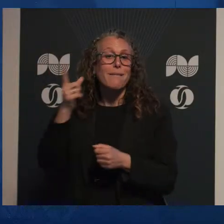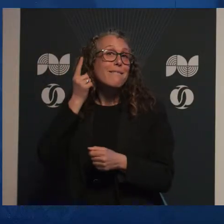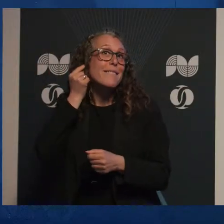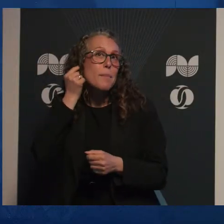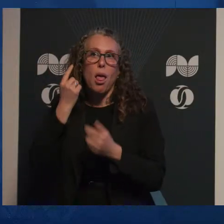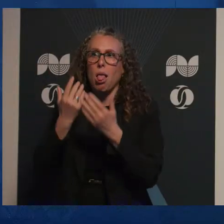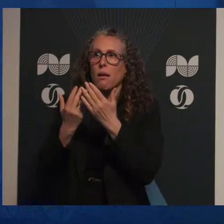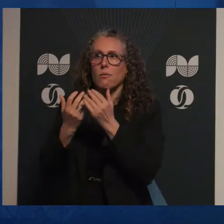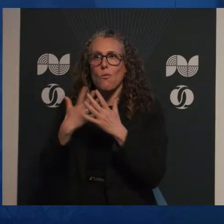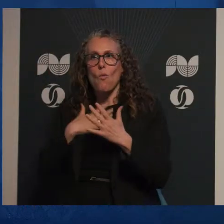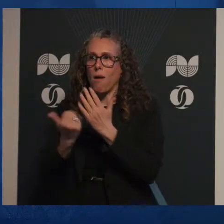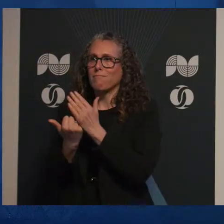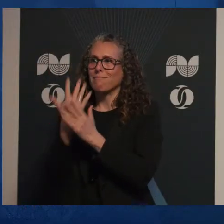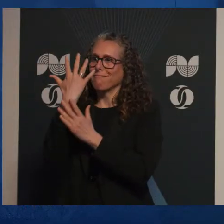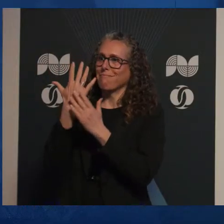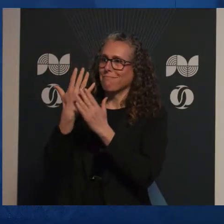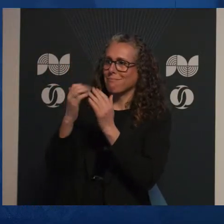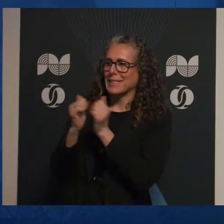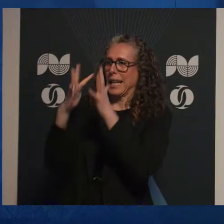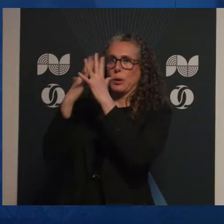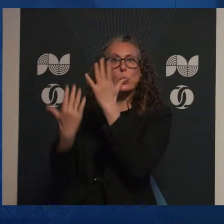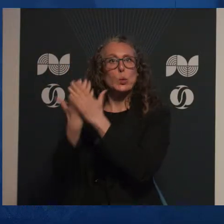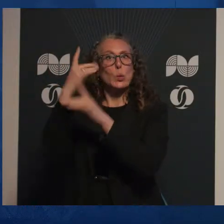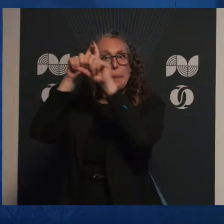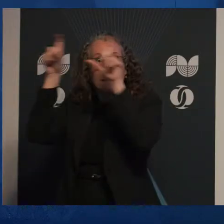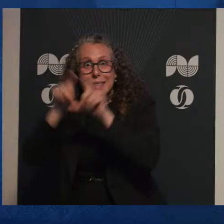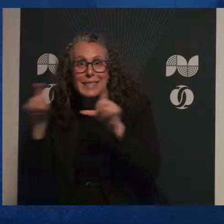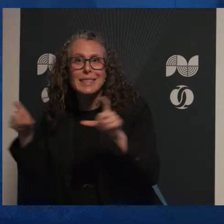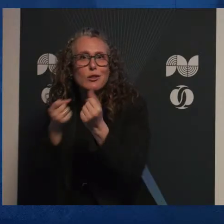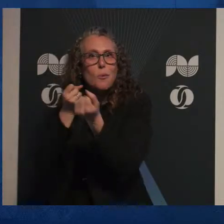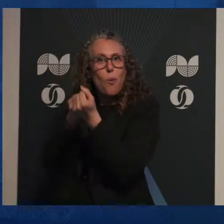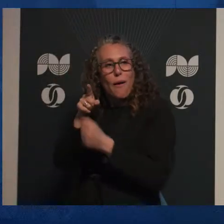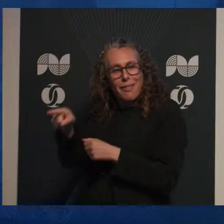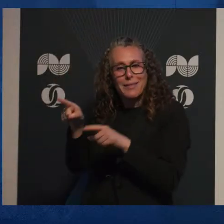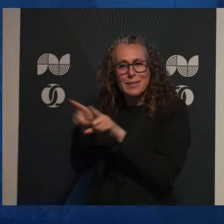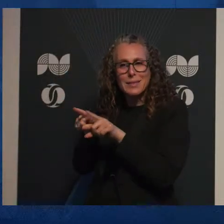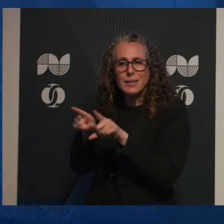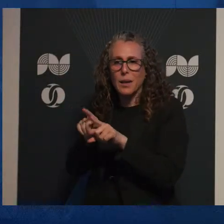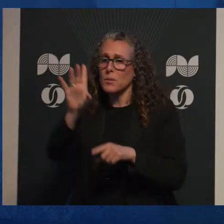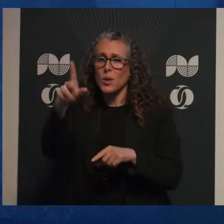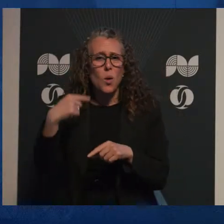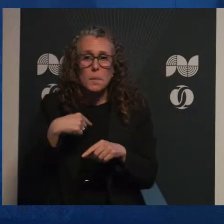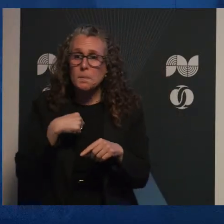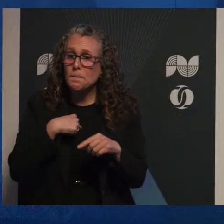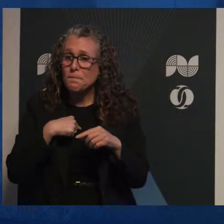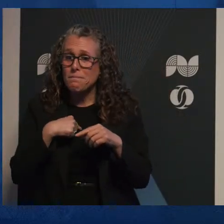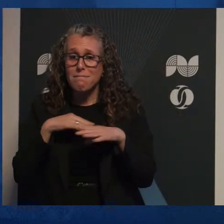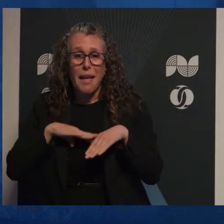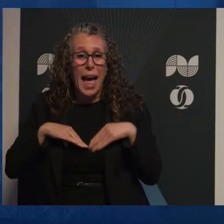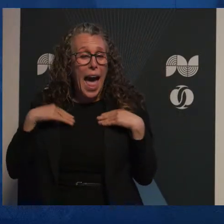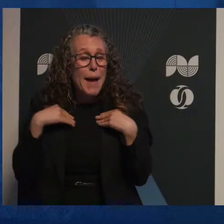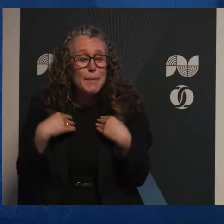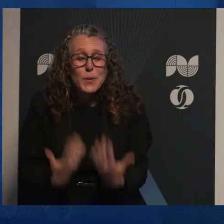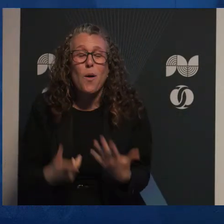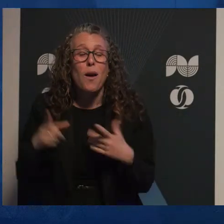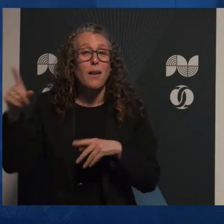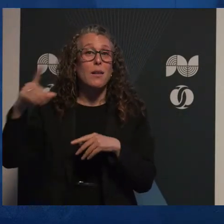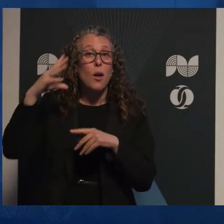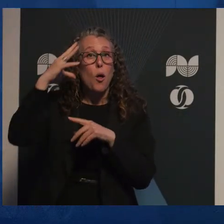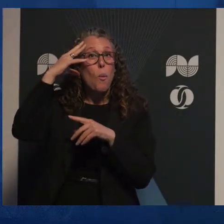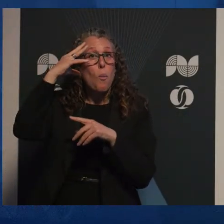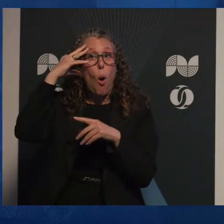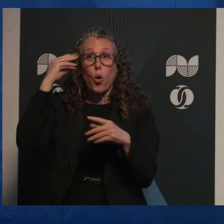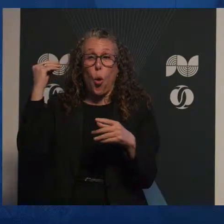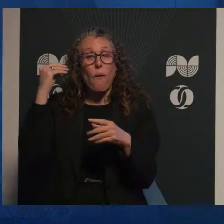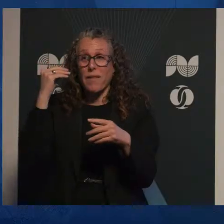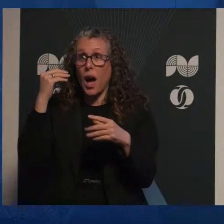entrepreneurship innovation centers. So I'm very happy to see that Moldova, even in bad times like